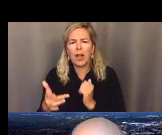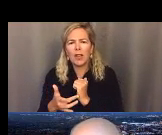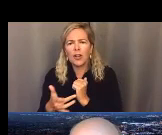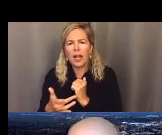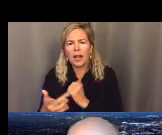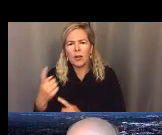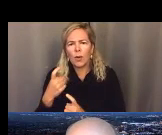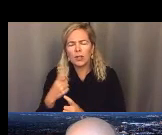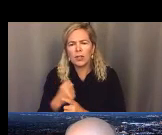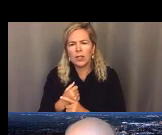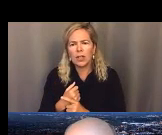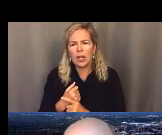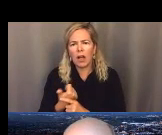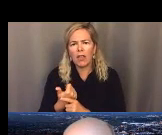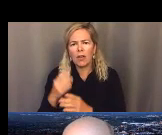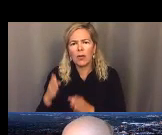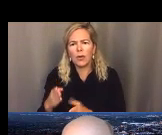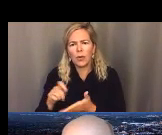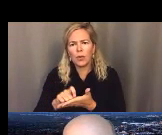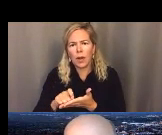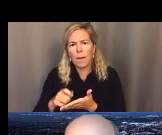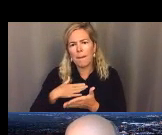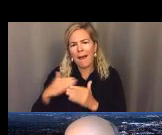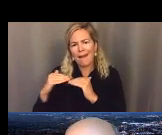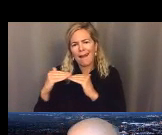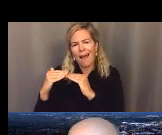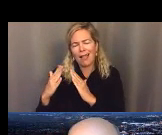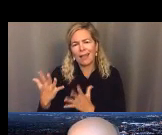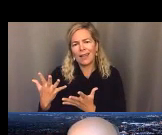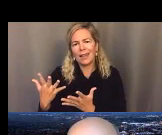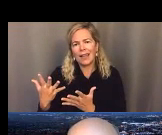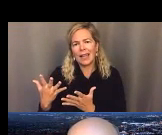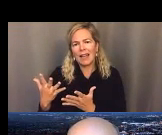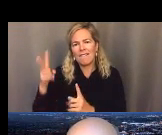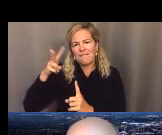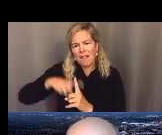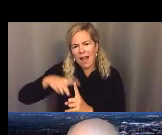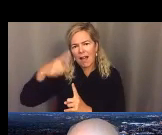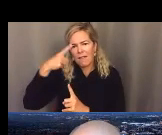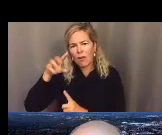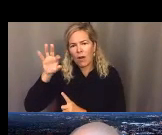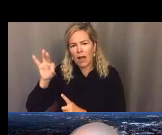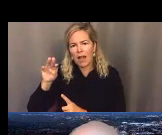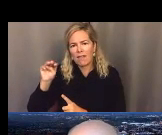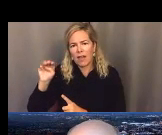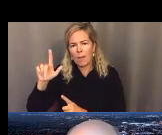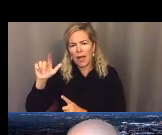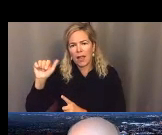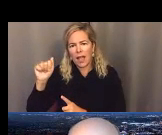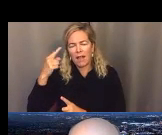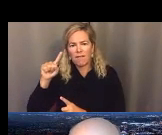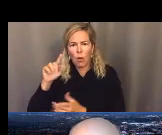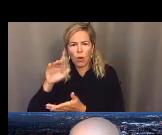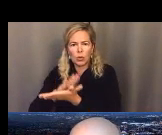attendee writes, my colleague has been trying to file for FMLA to allow for school-aged children